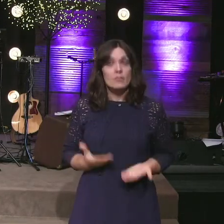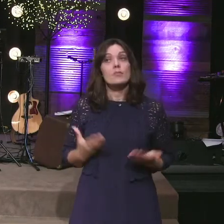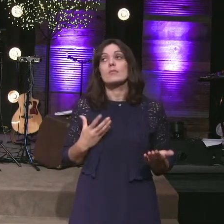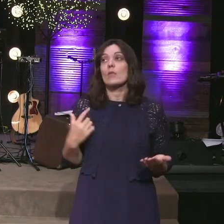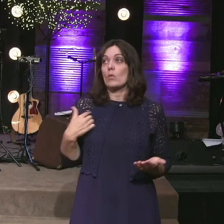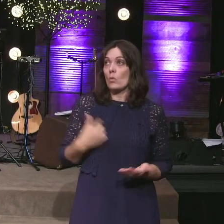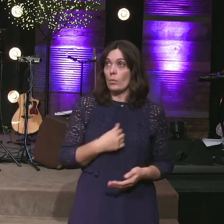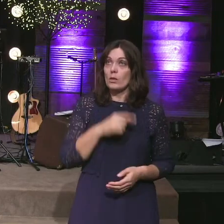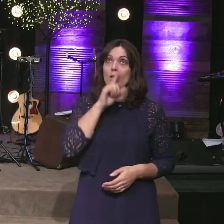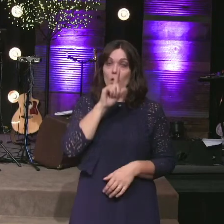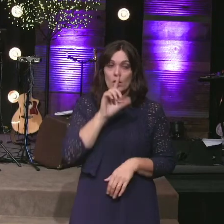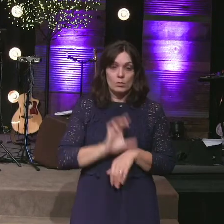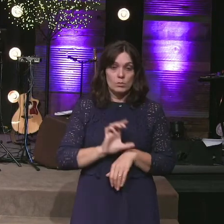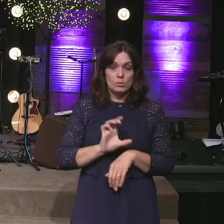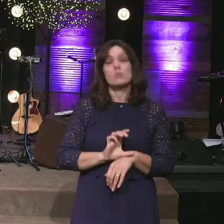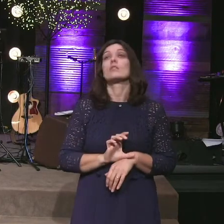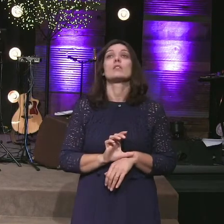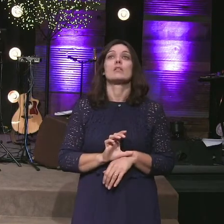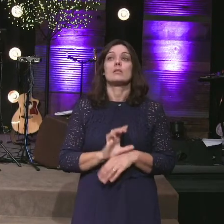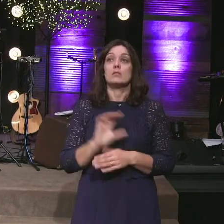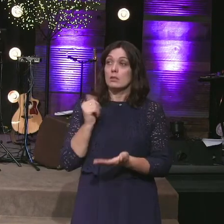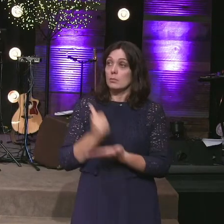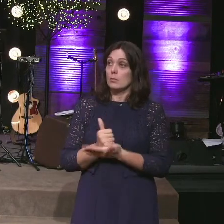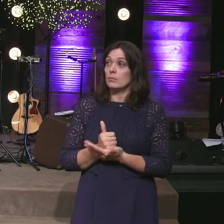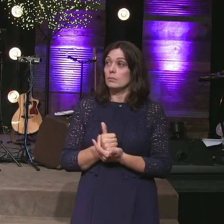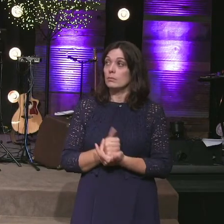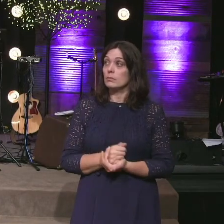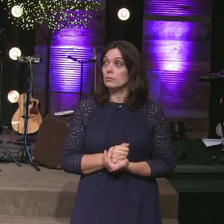church. Amen?